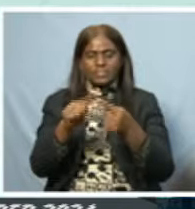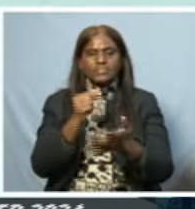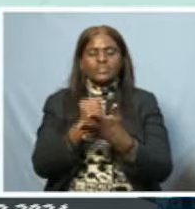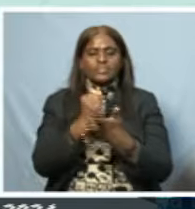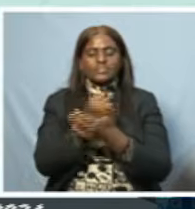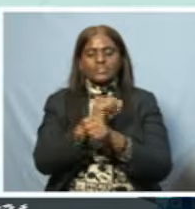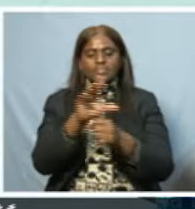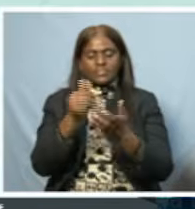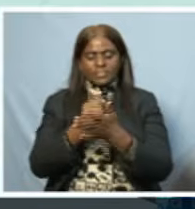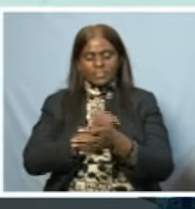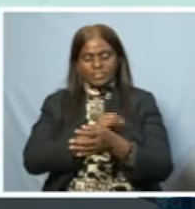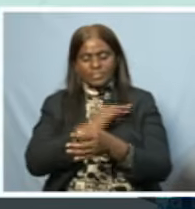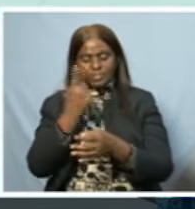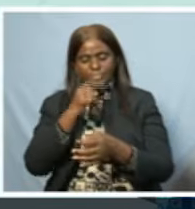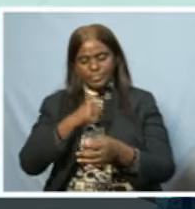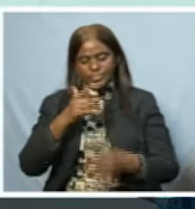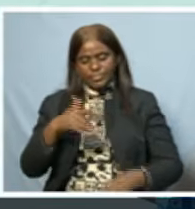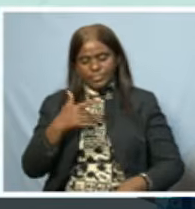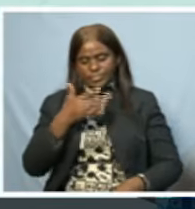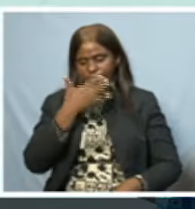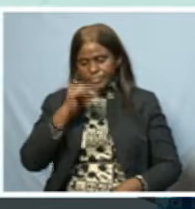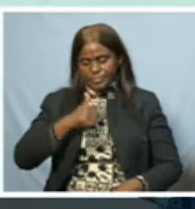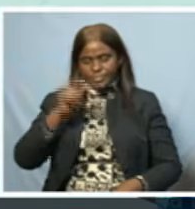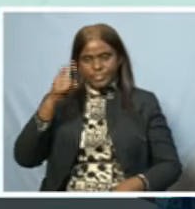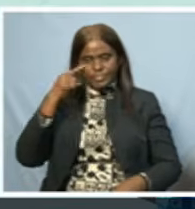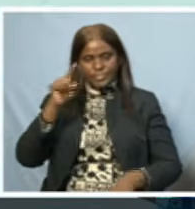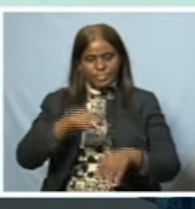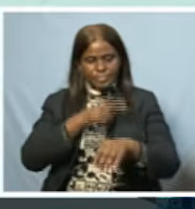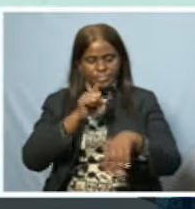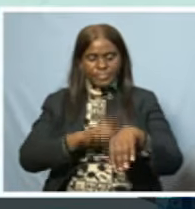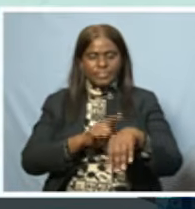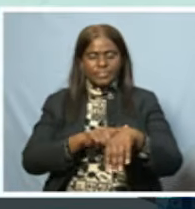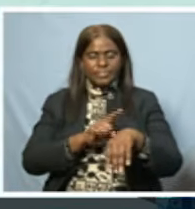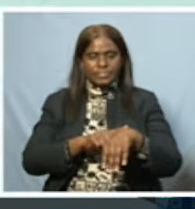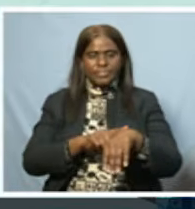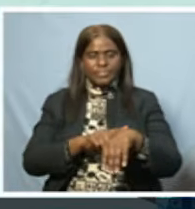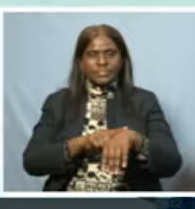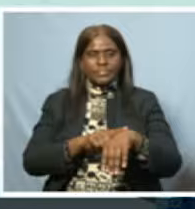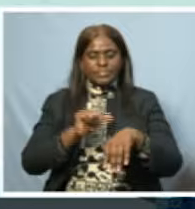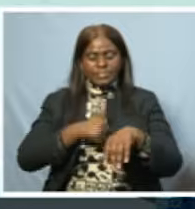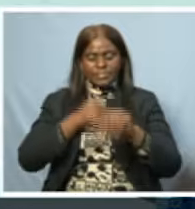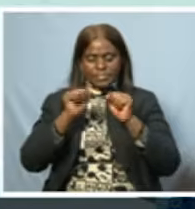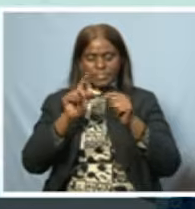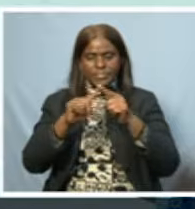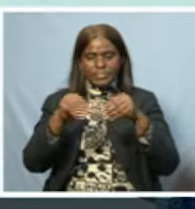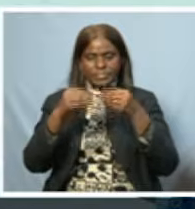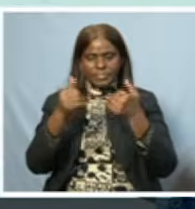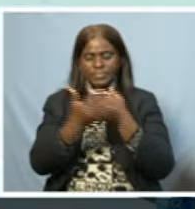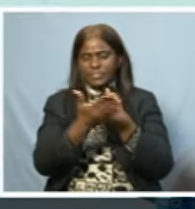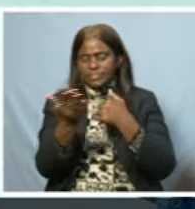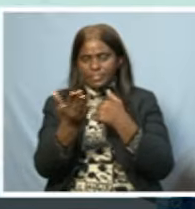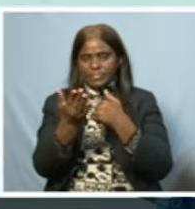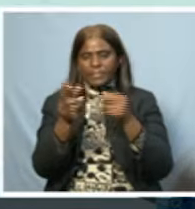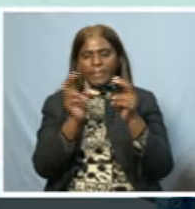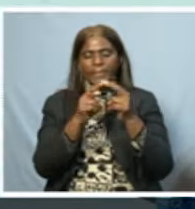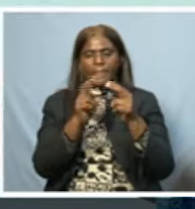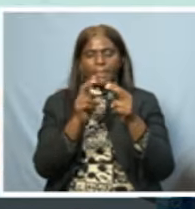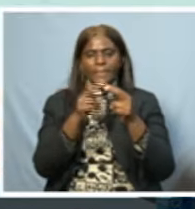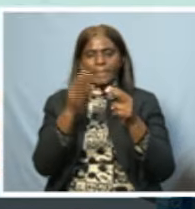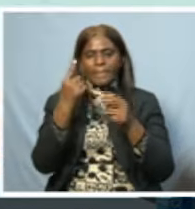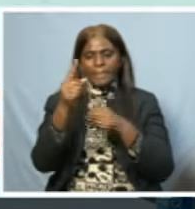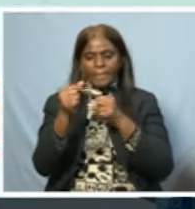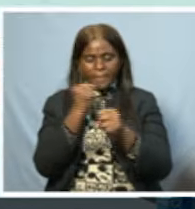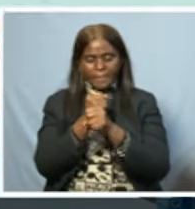that staff whom we feel we shall need them for a longer time. We are able to give them contracts of 1